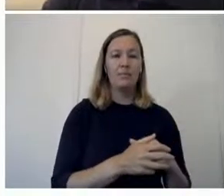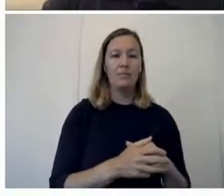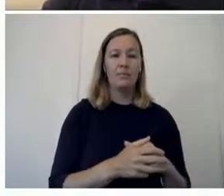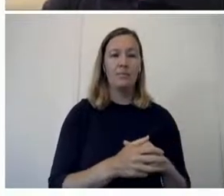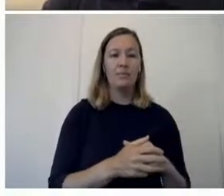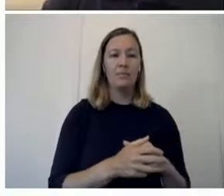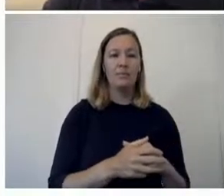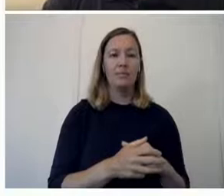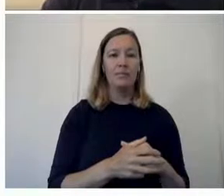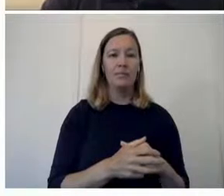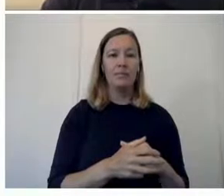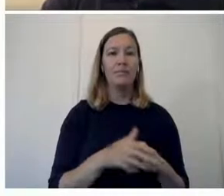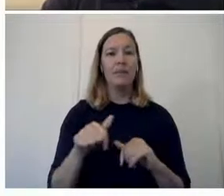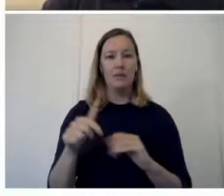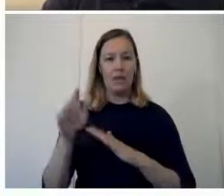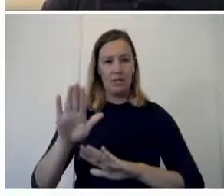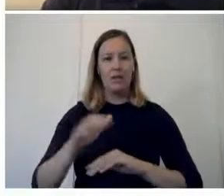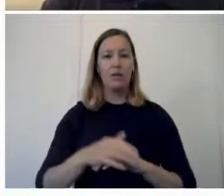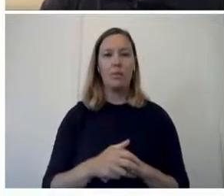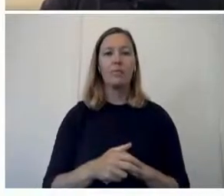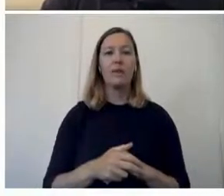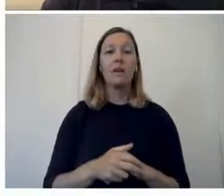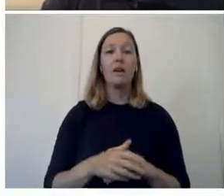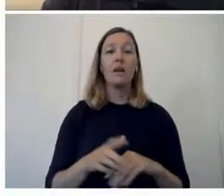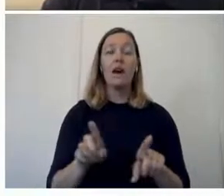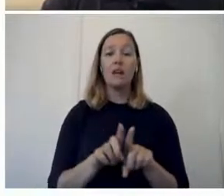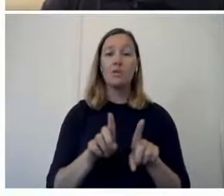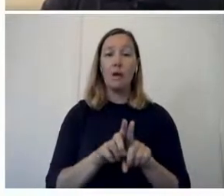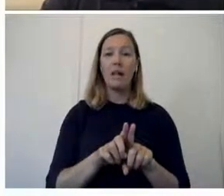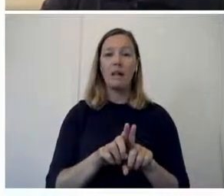What I can also tell you is that